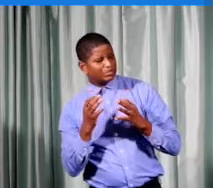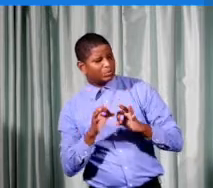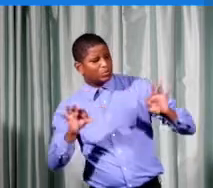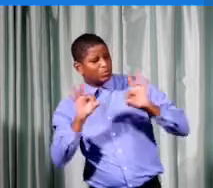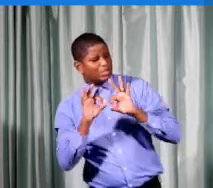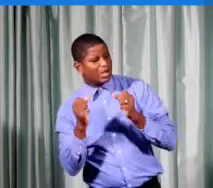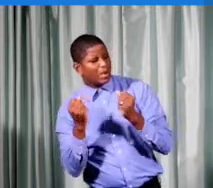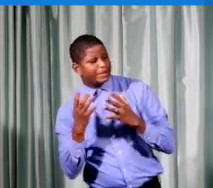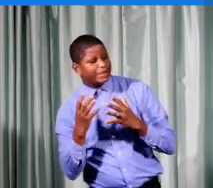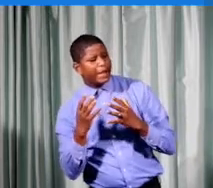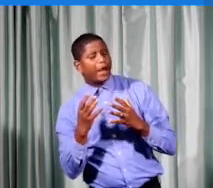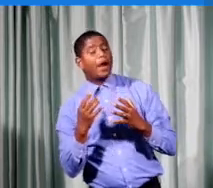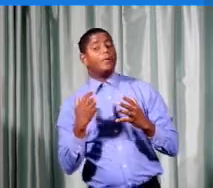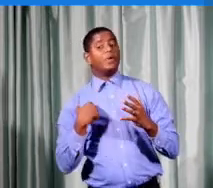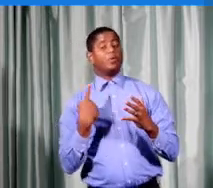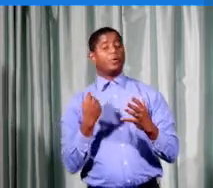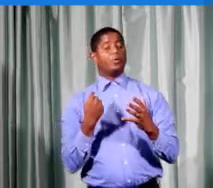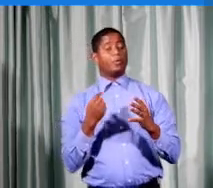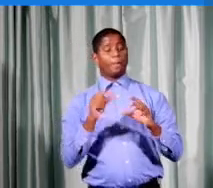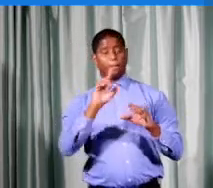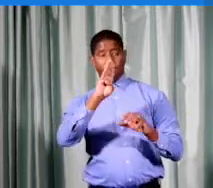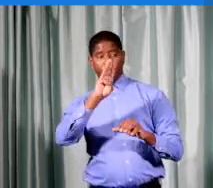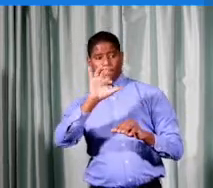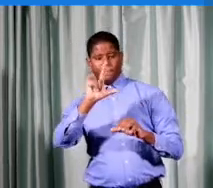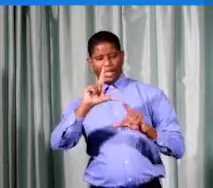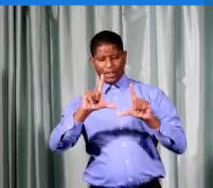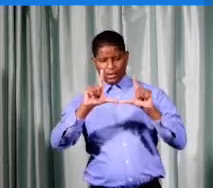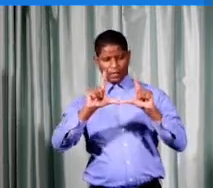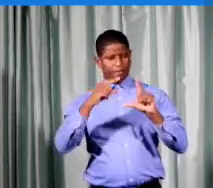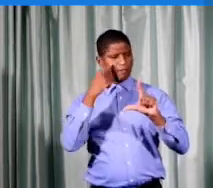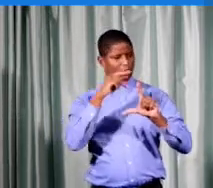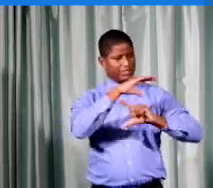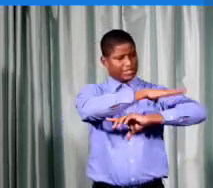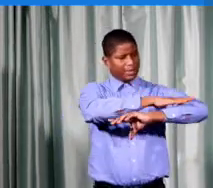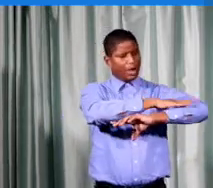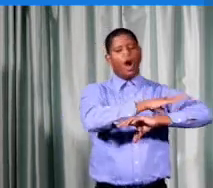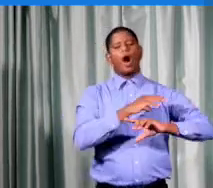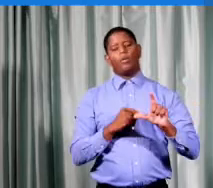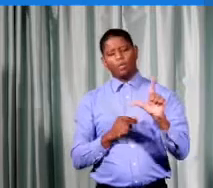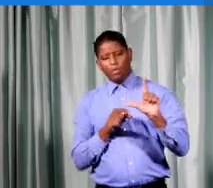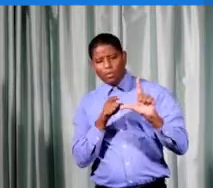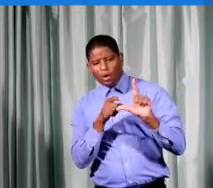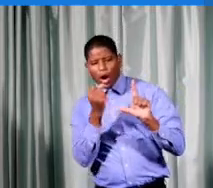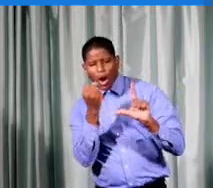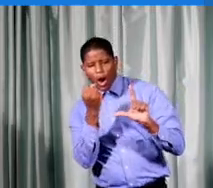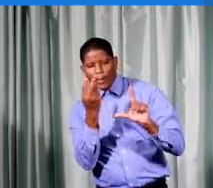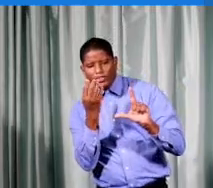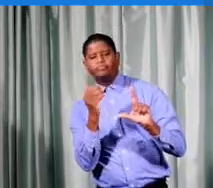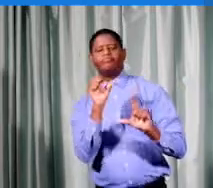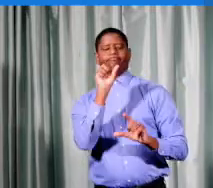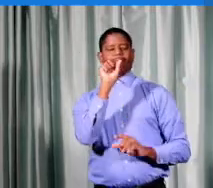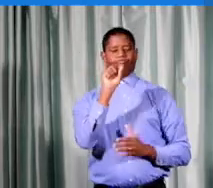leave. If I ask you what's the market value of that table, everybody will come up